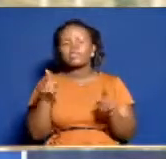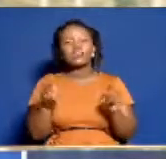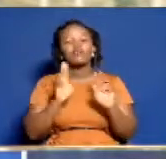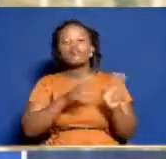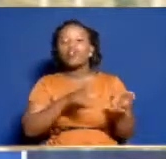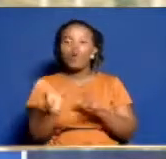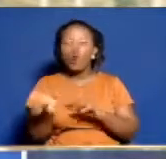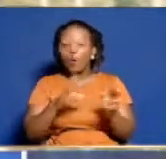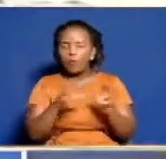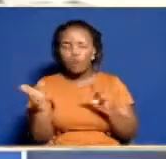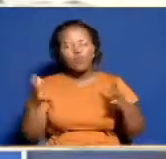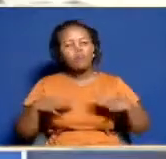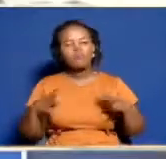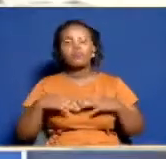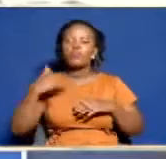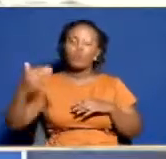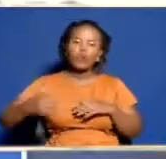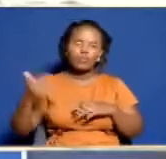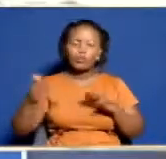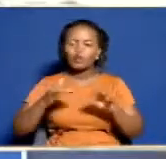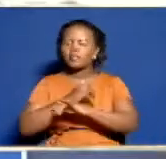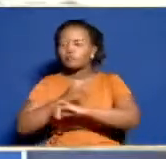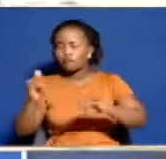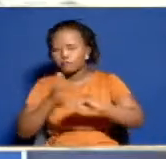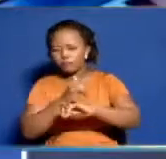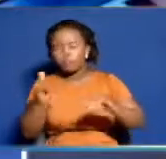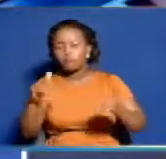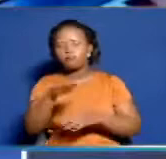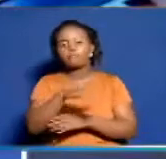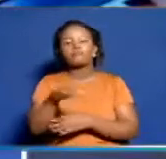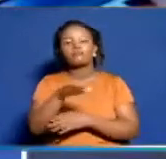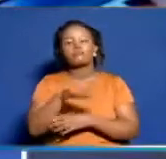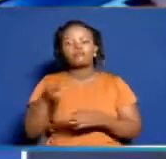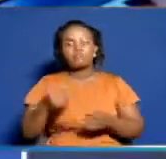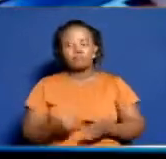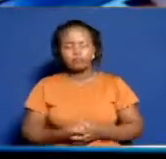Kusafisha sasa watu wamezoea.